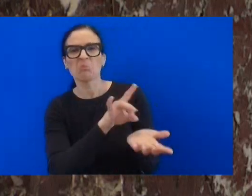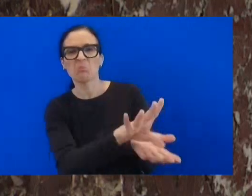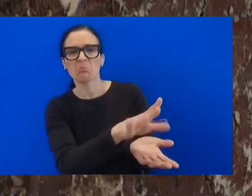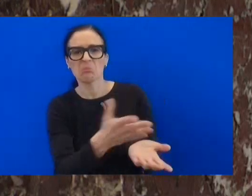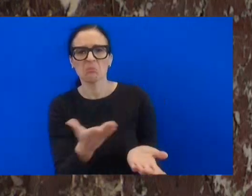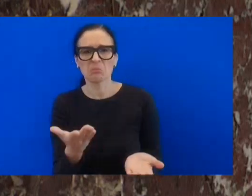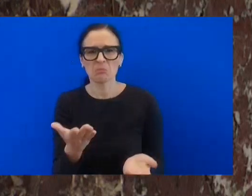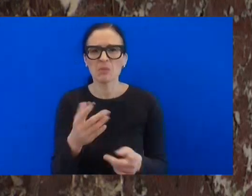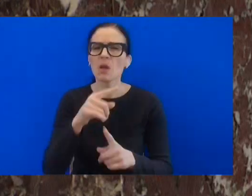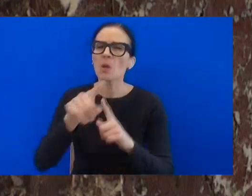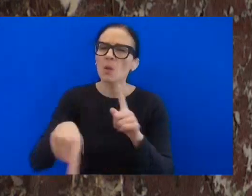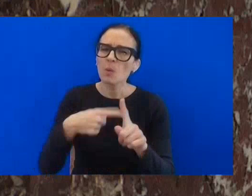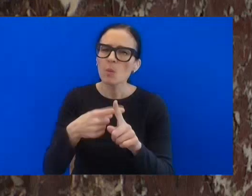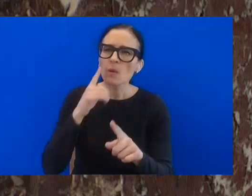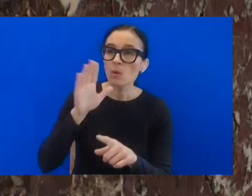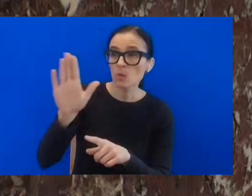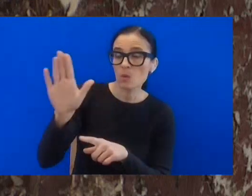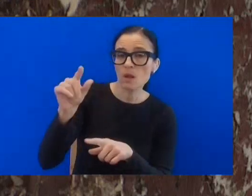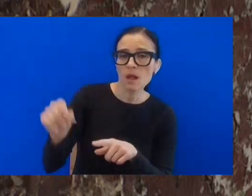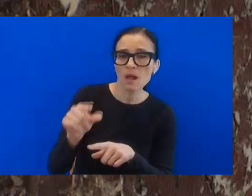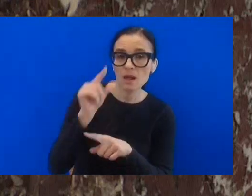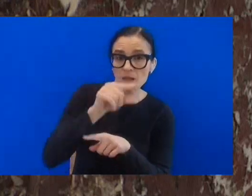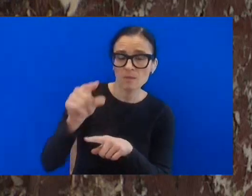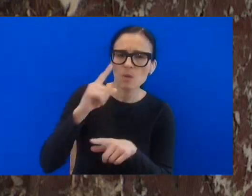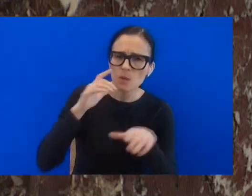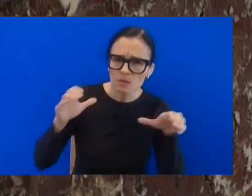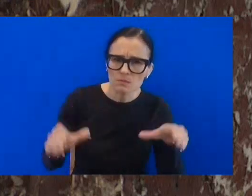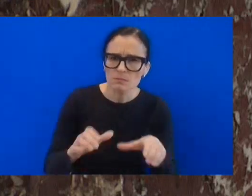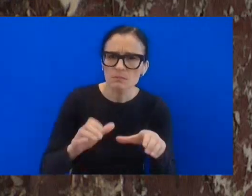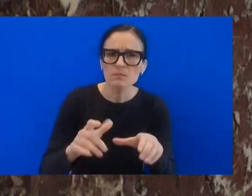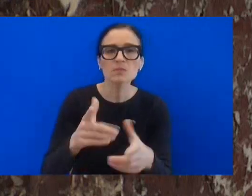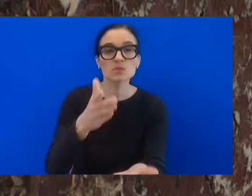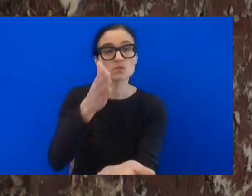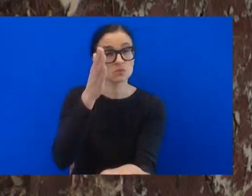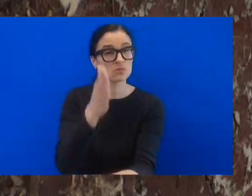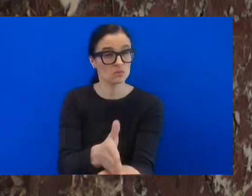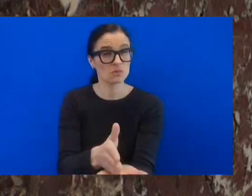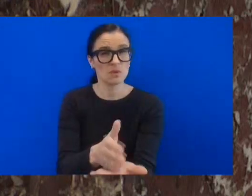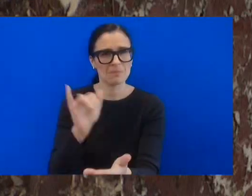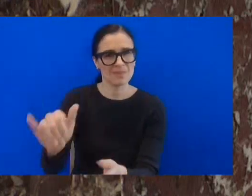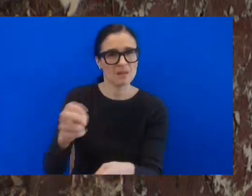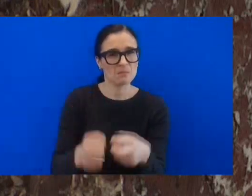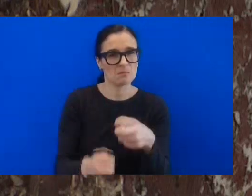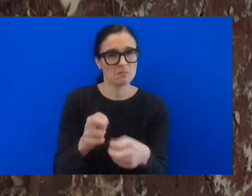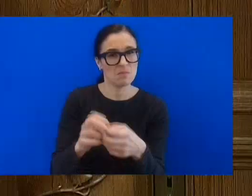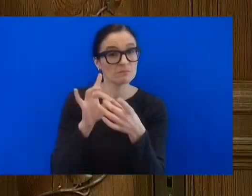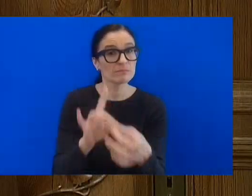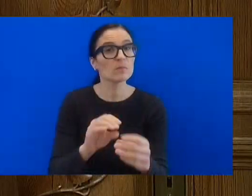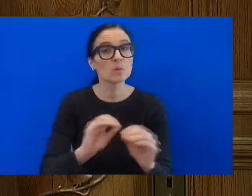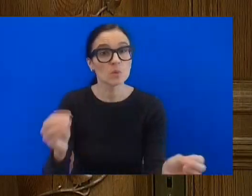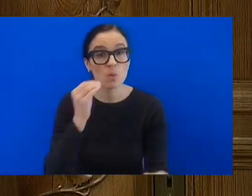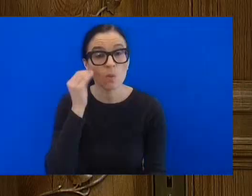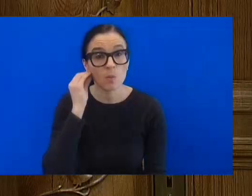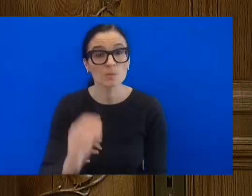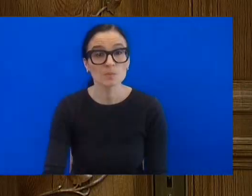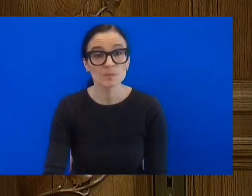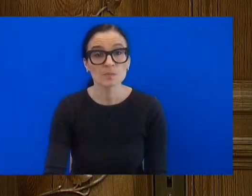through dignified, safe housing that meet people's needs? Minister of